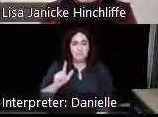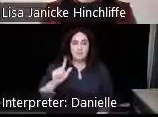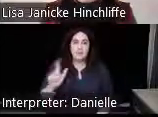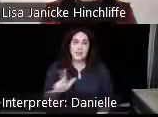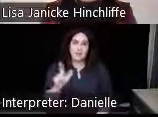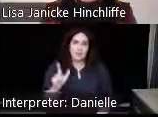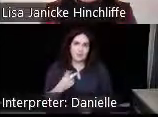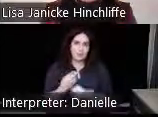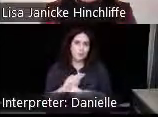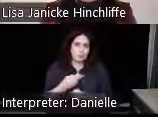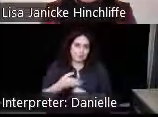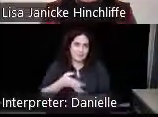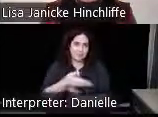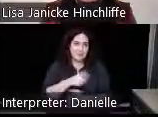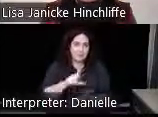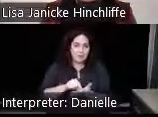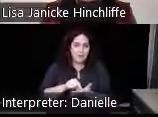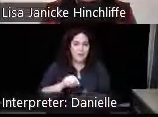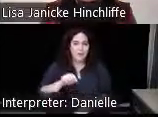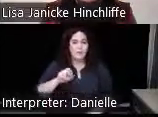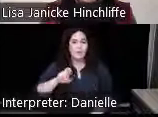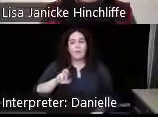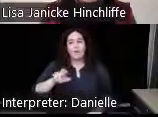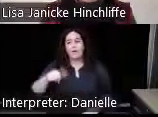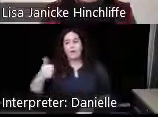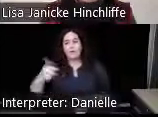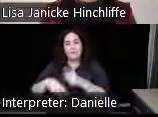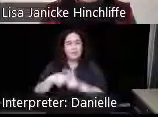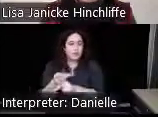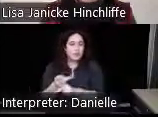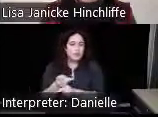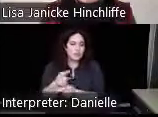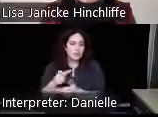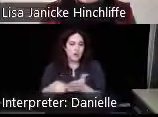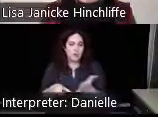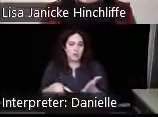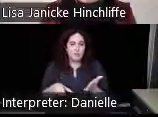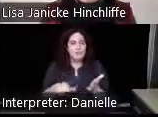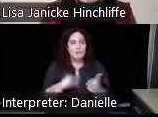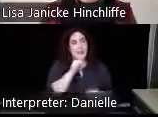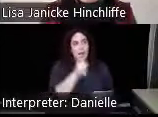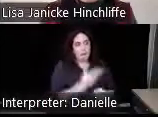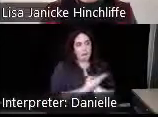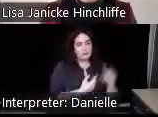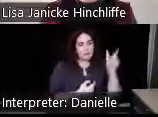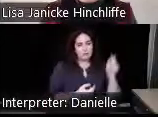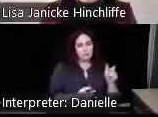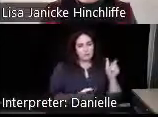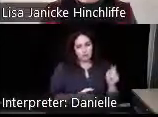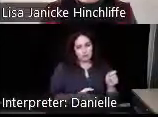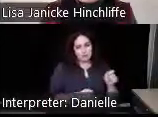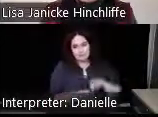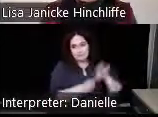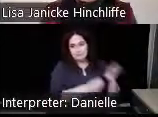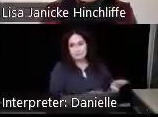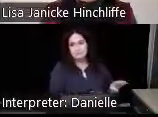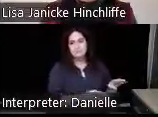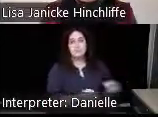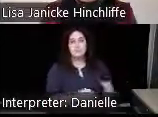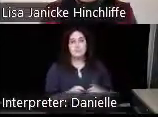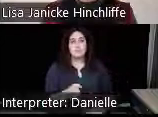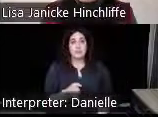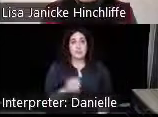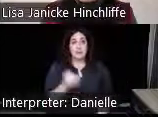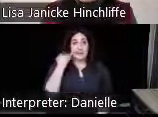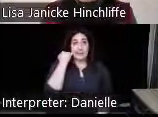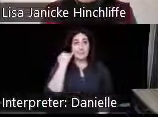preprints and other versions of articles as alternatives to subscribing, what are our obligations if we